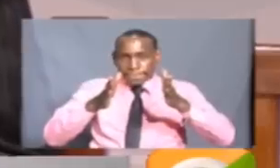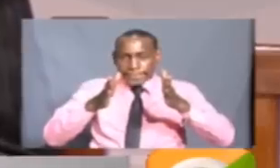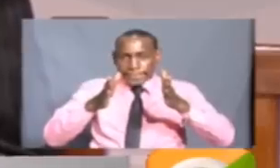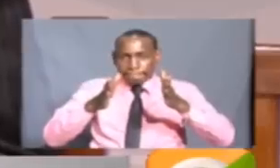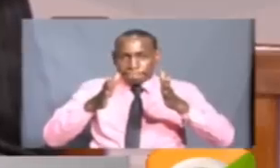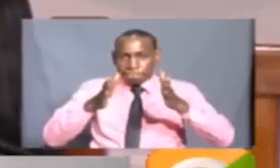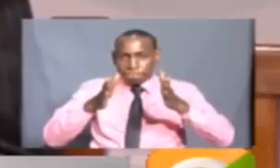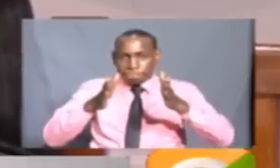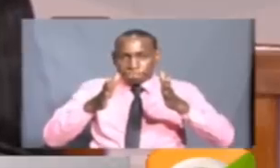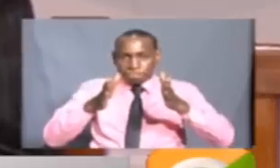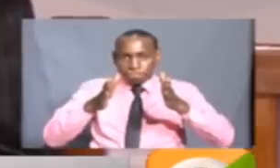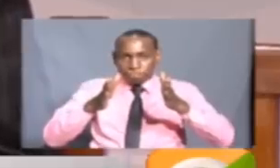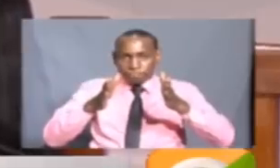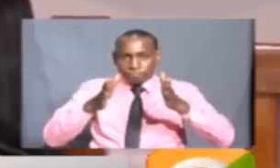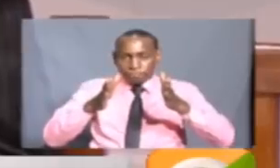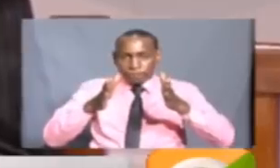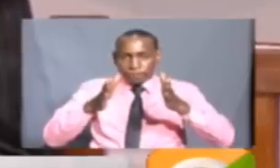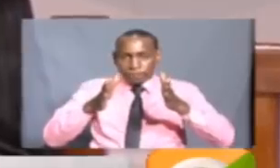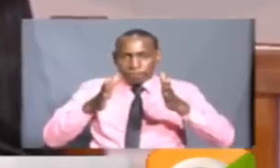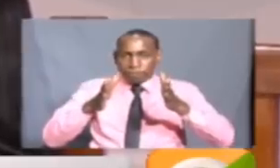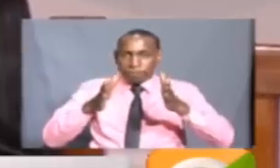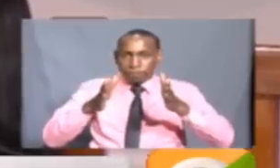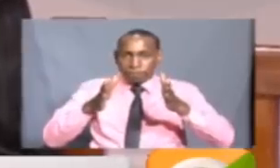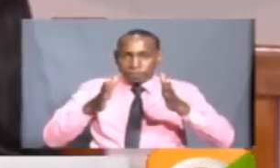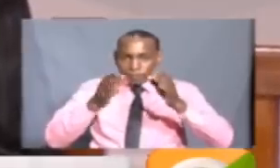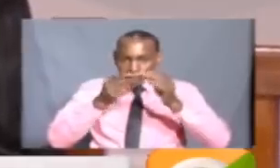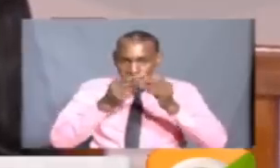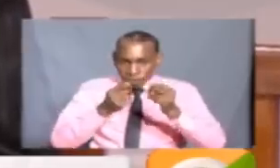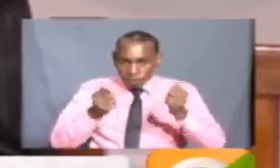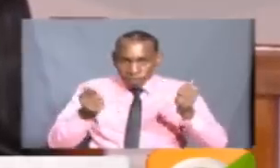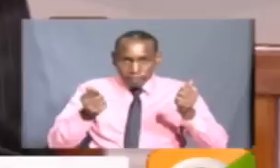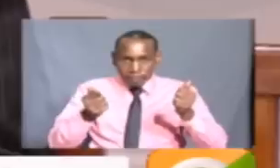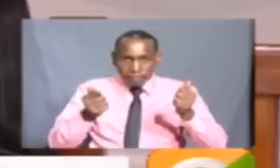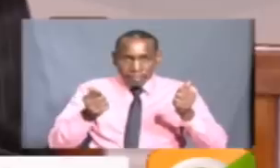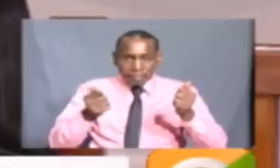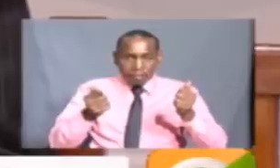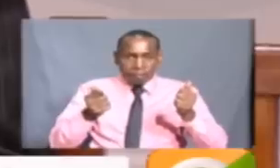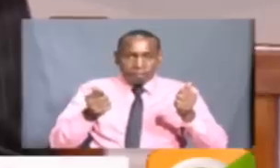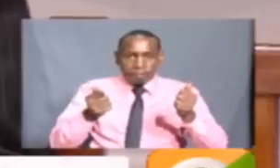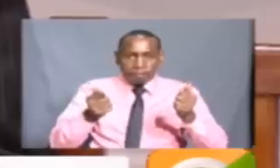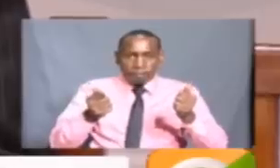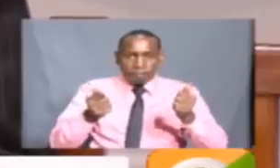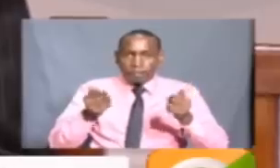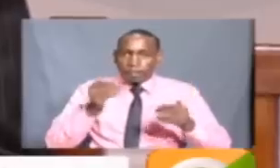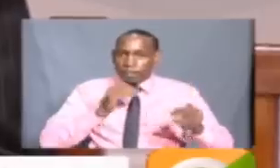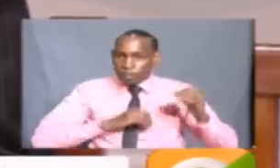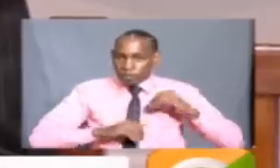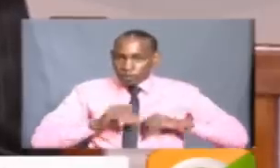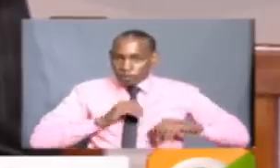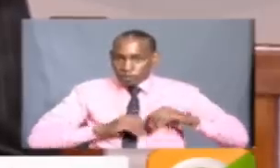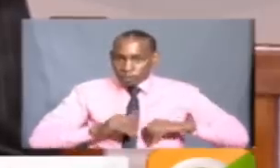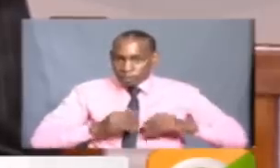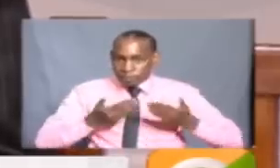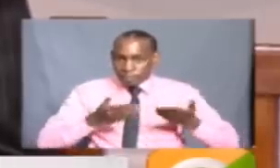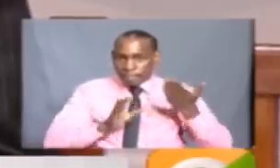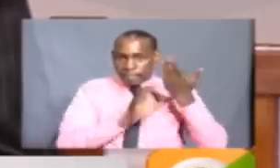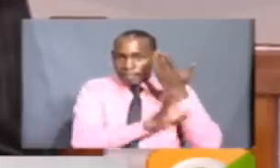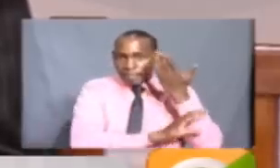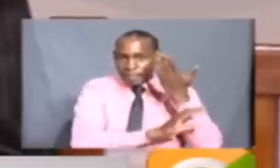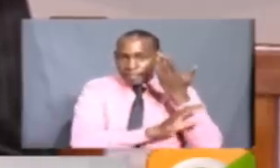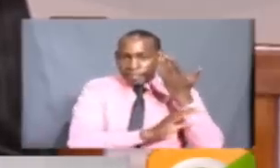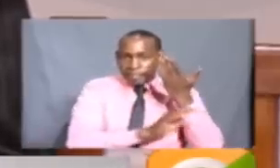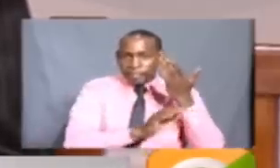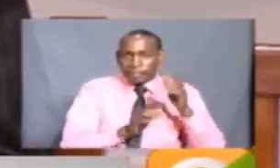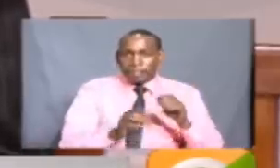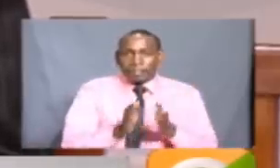on ending the impunity that informs corruption in this country. And